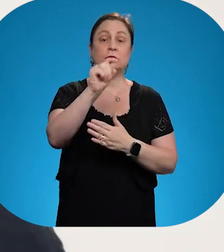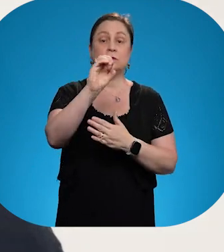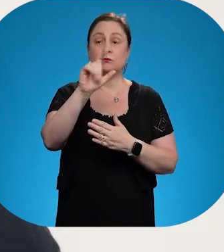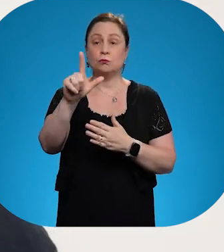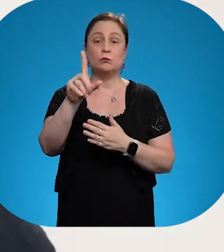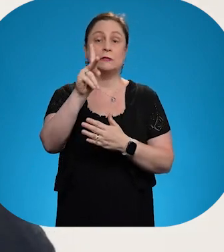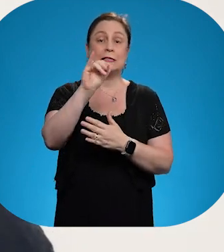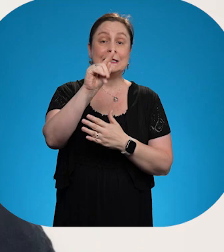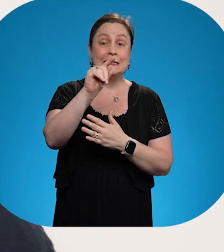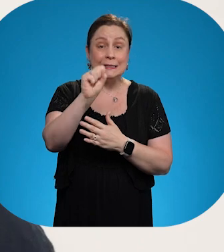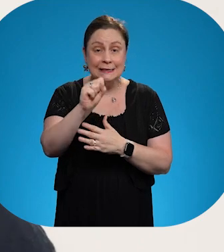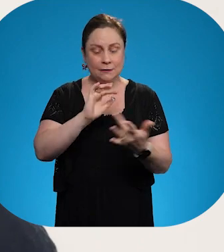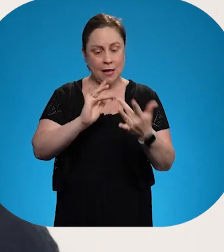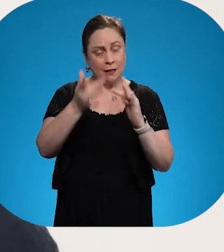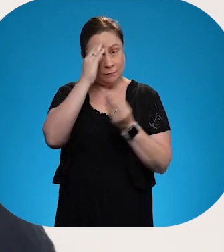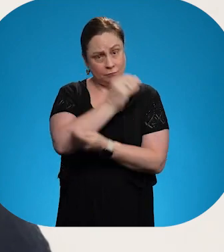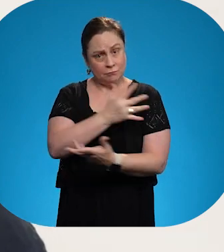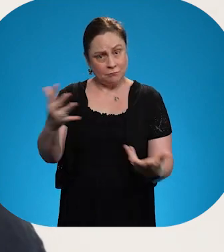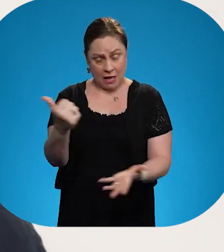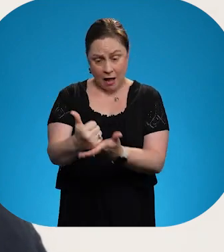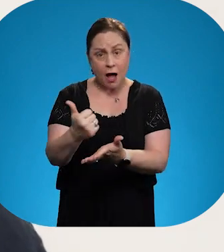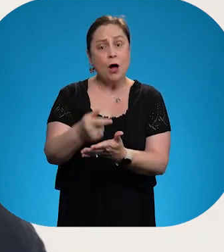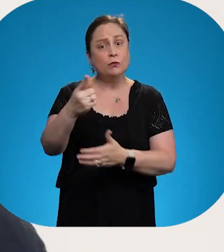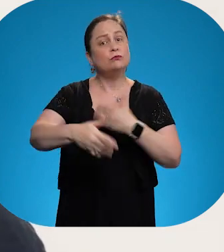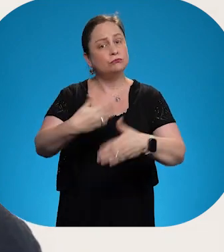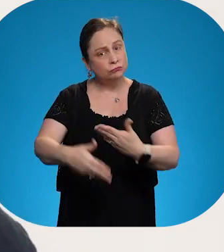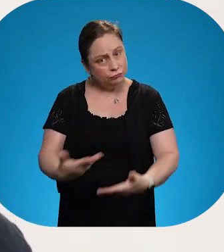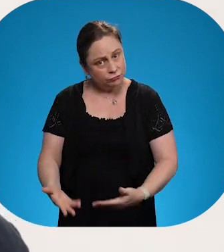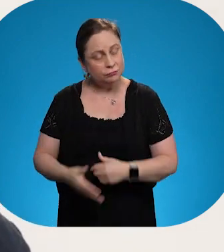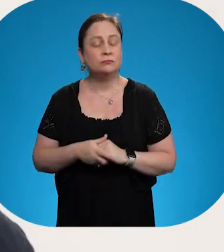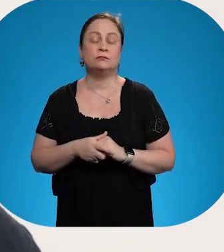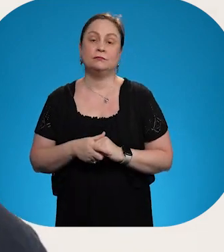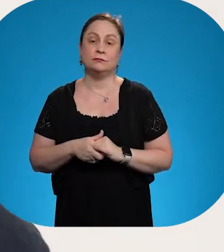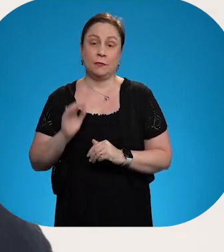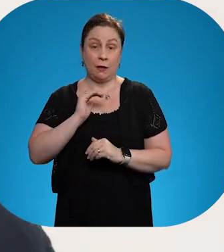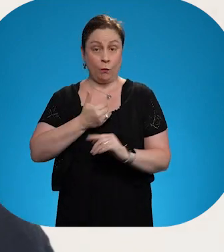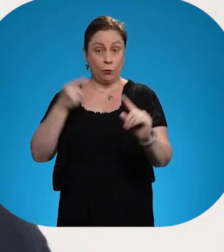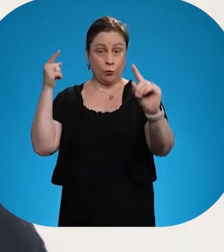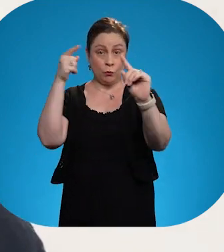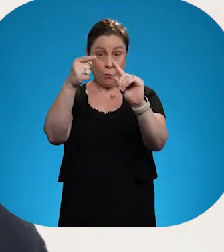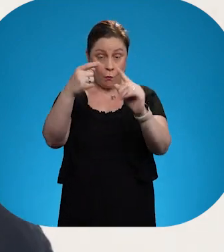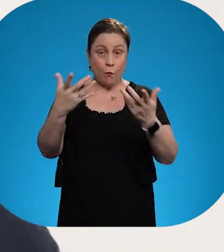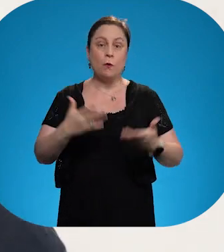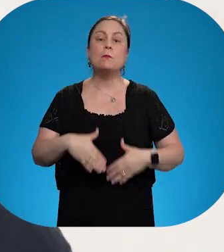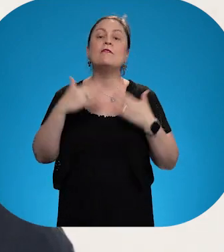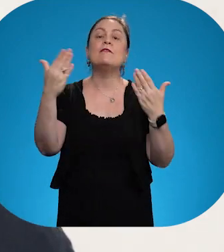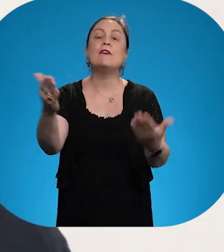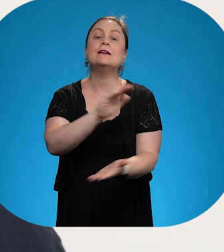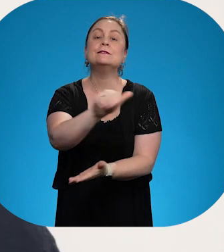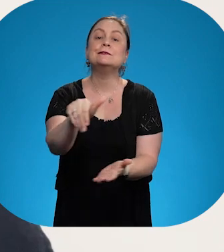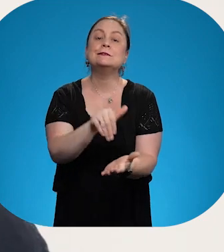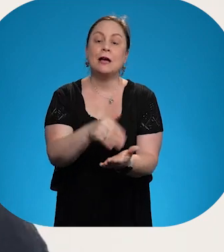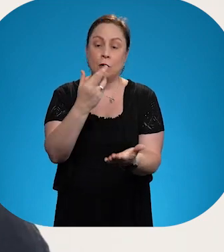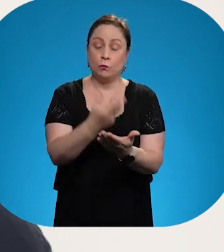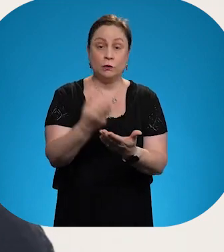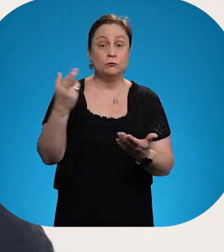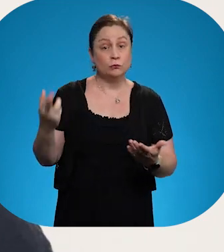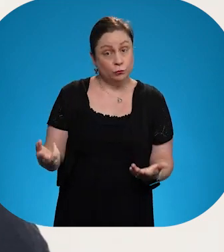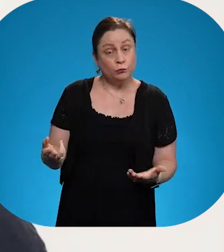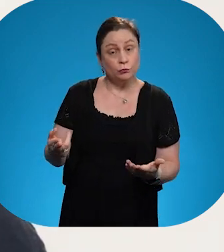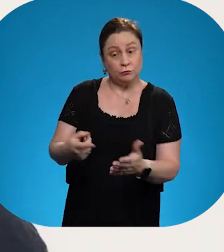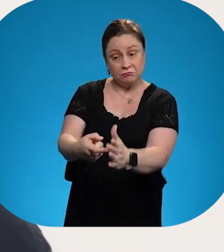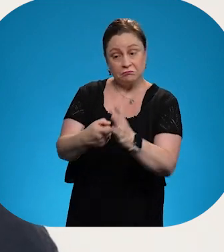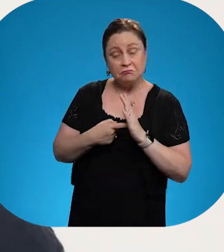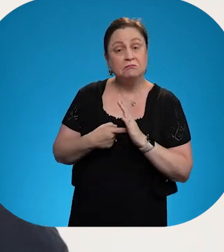resources, toolkits, and online information to help you along the way. Our goal has been to provide centers